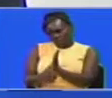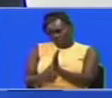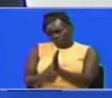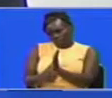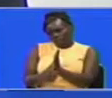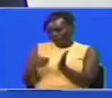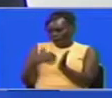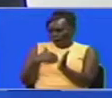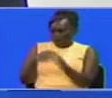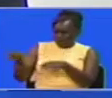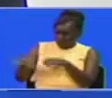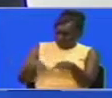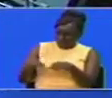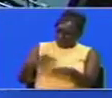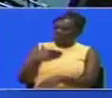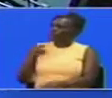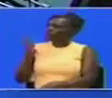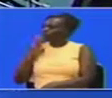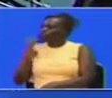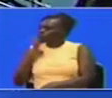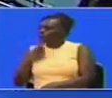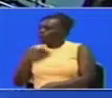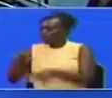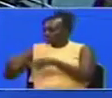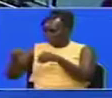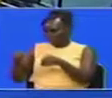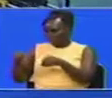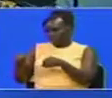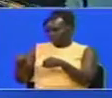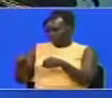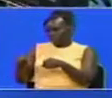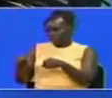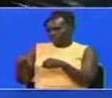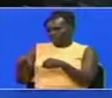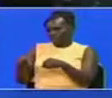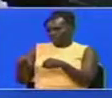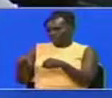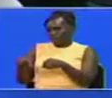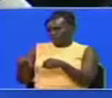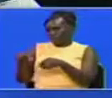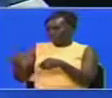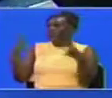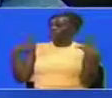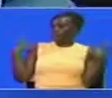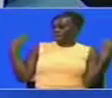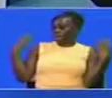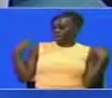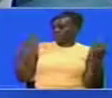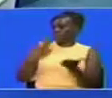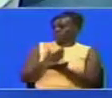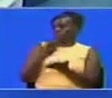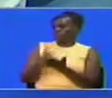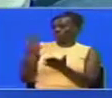We have our livestock, they need water, they need pasture. That has been the cultural practice between the Tukens and the